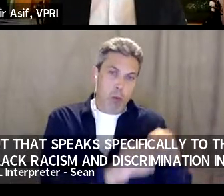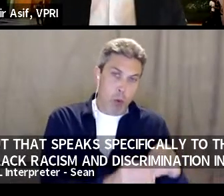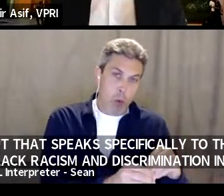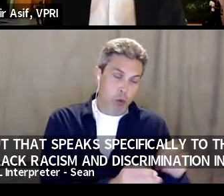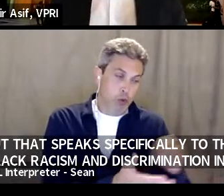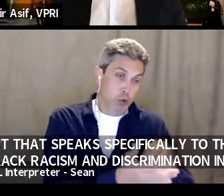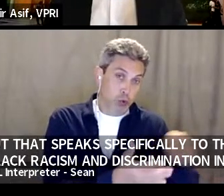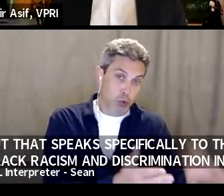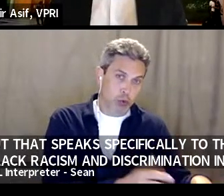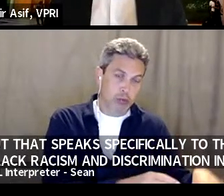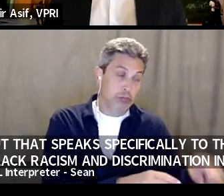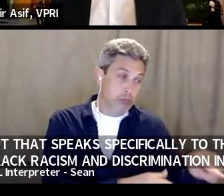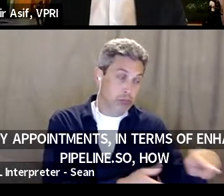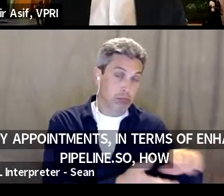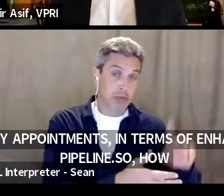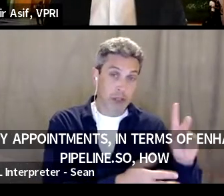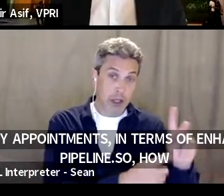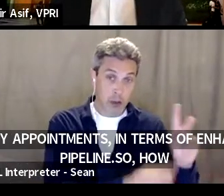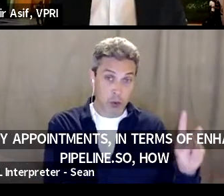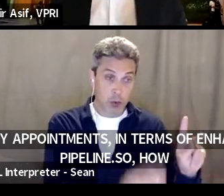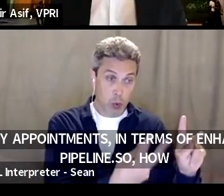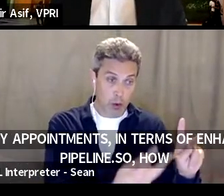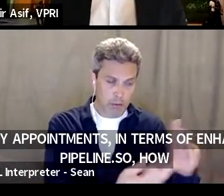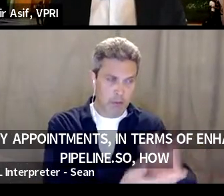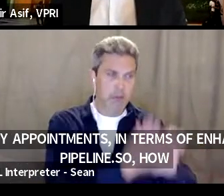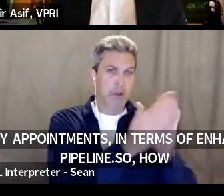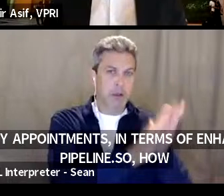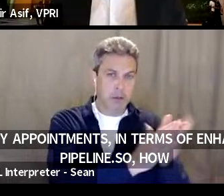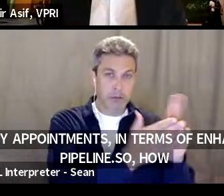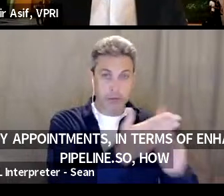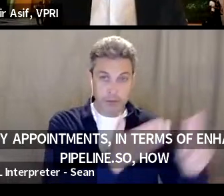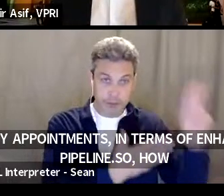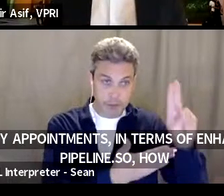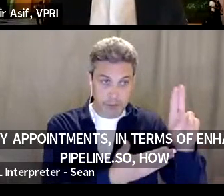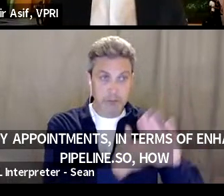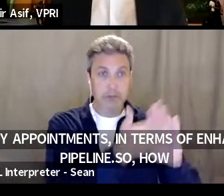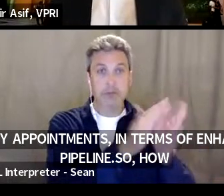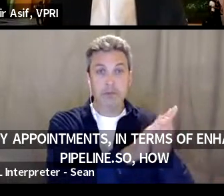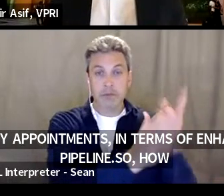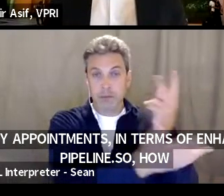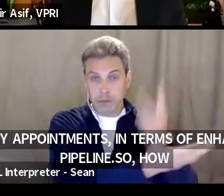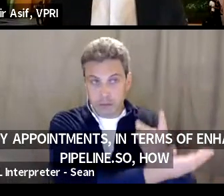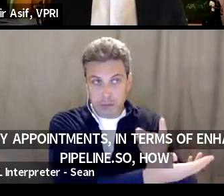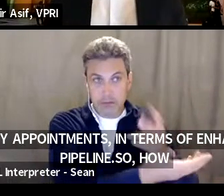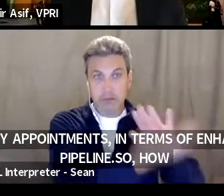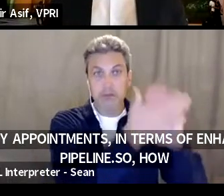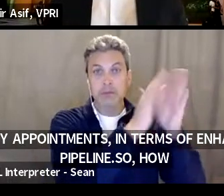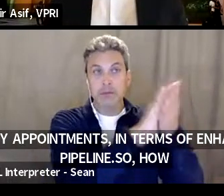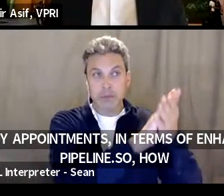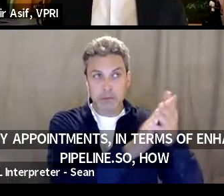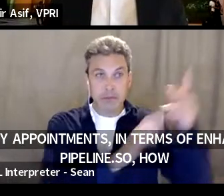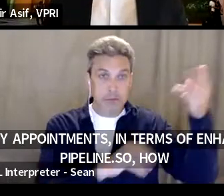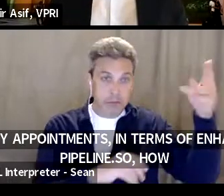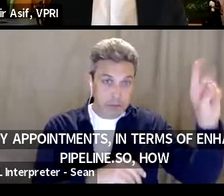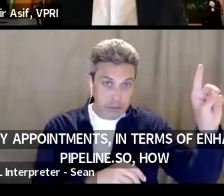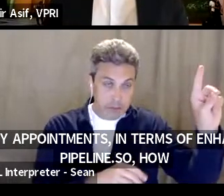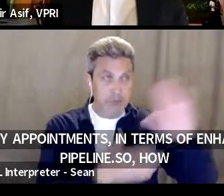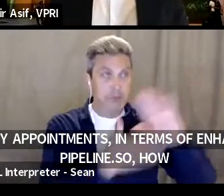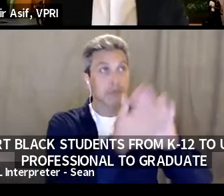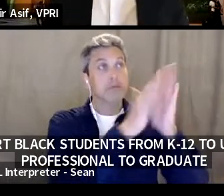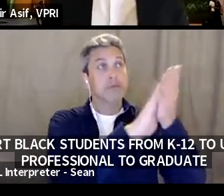from K-12 to undergrad, to professional, to graduate, to faculty appointments, if that's their